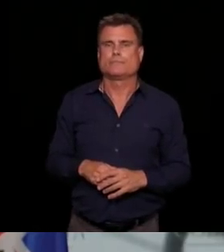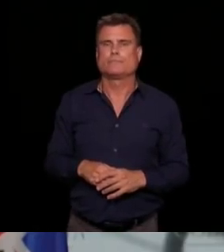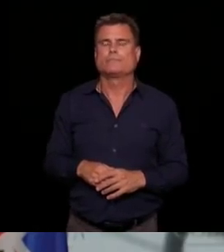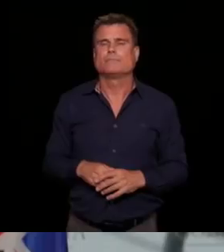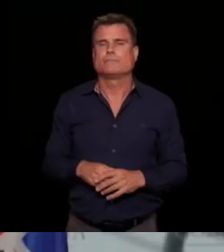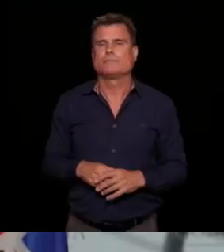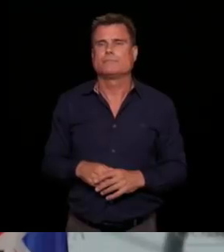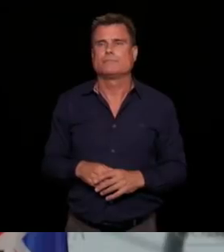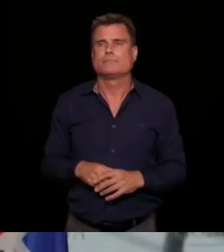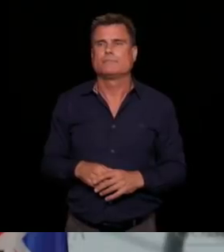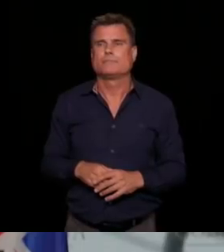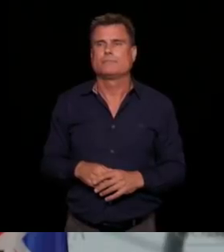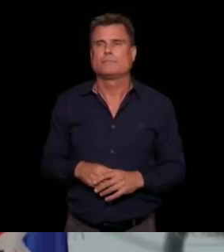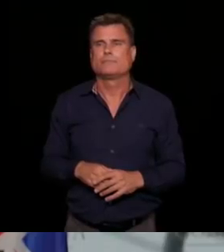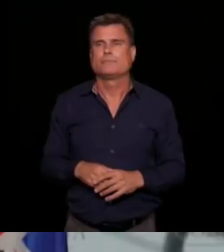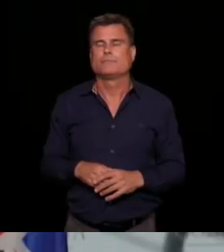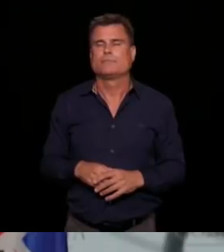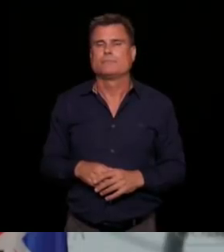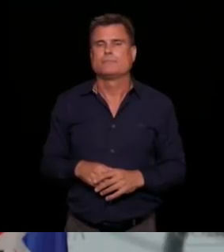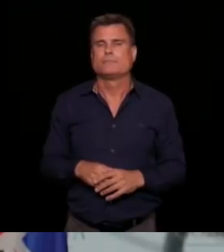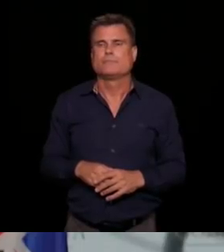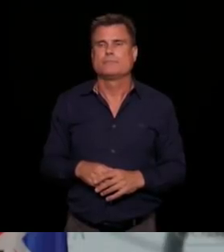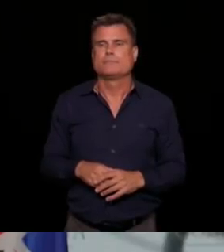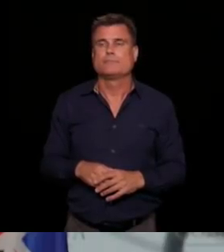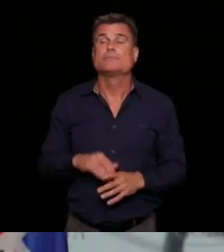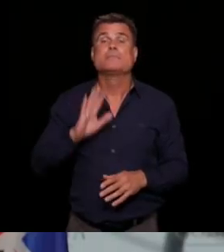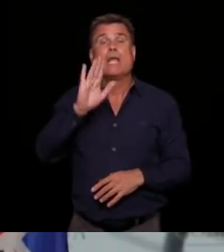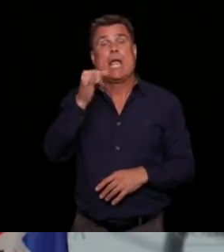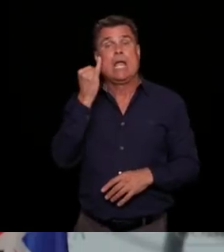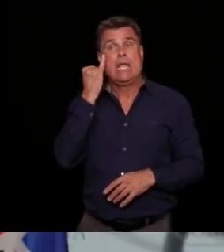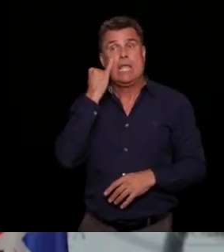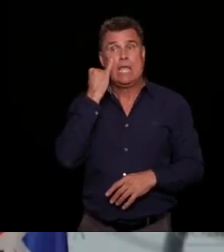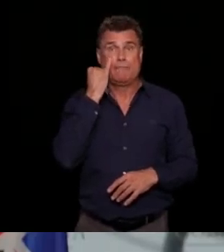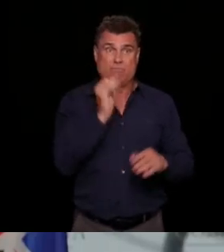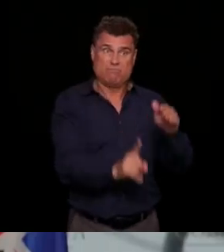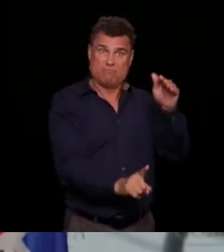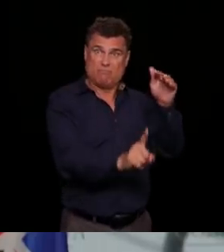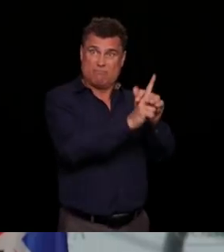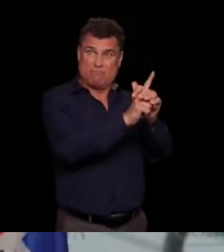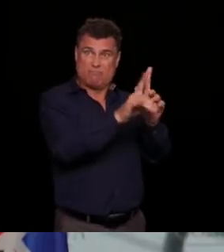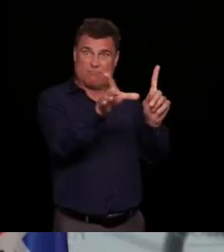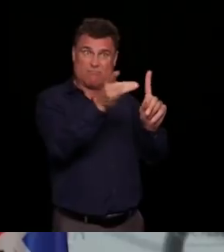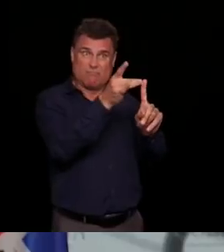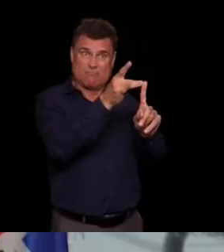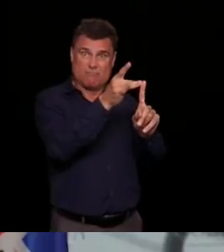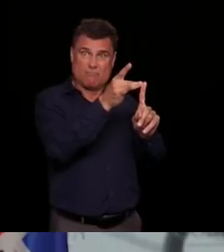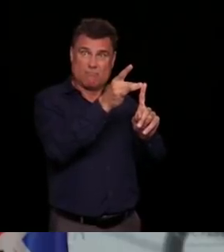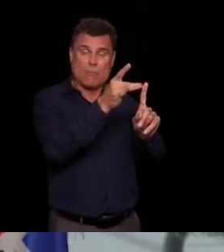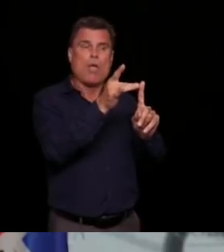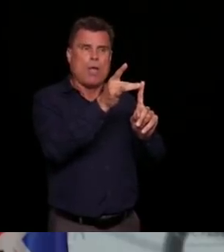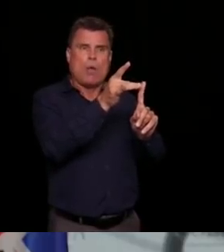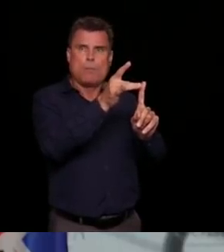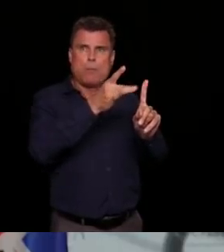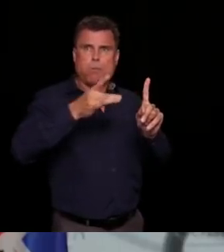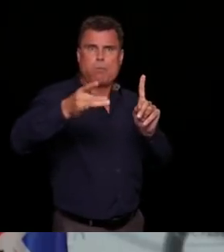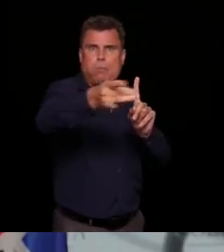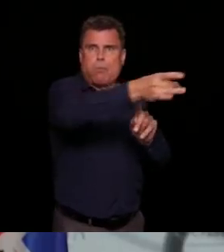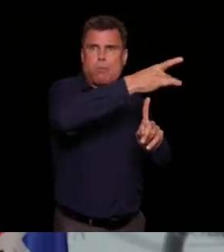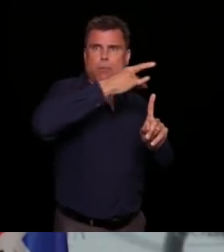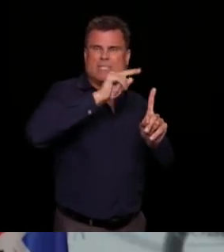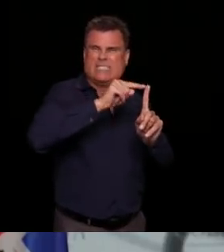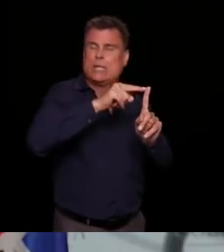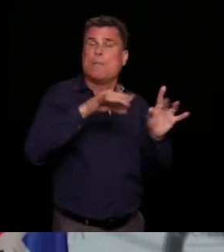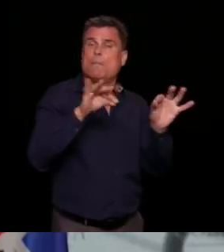COVID-19 and clusters of COVID-19 and how we would respond to that must be part of the plans as well. Schools